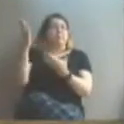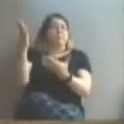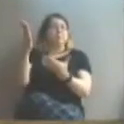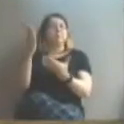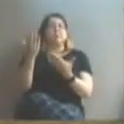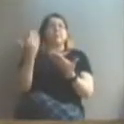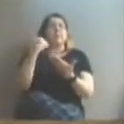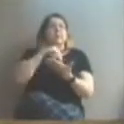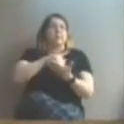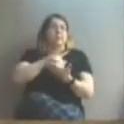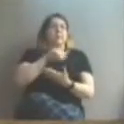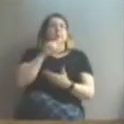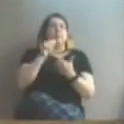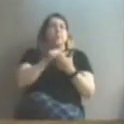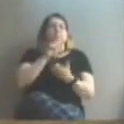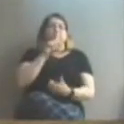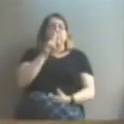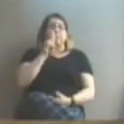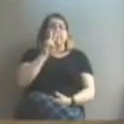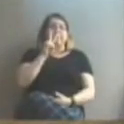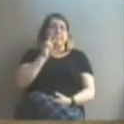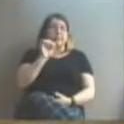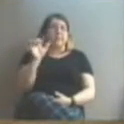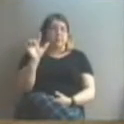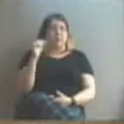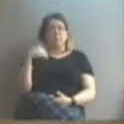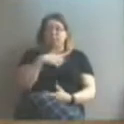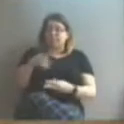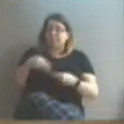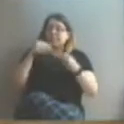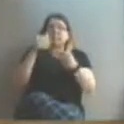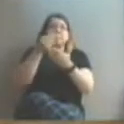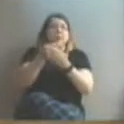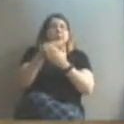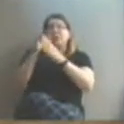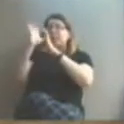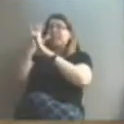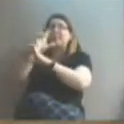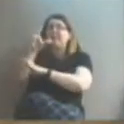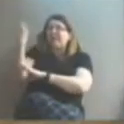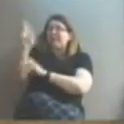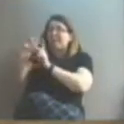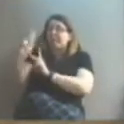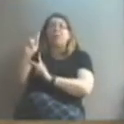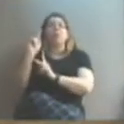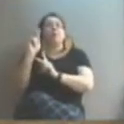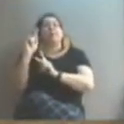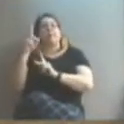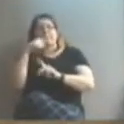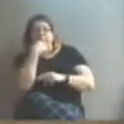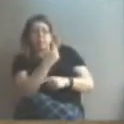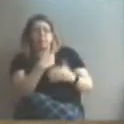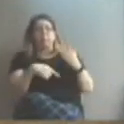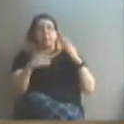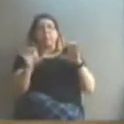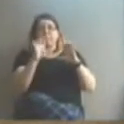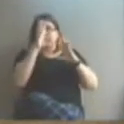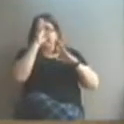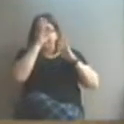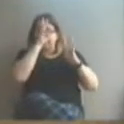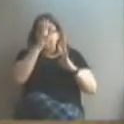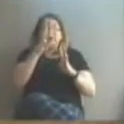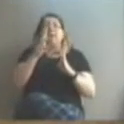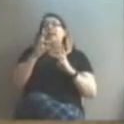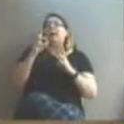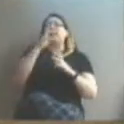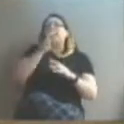the Dubois Academy, we're going down a path in which we're spending money looking for people outside to tell us what to do to innovate, ignoring the ideas of the staff we have and not